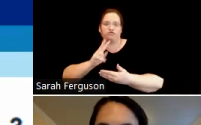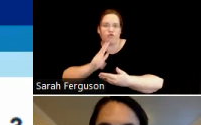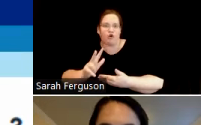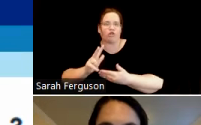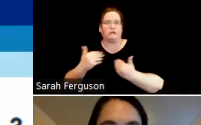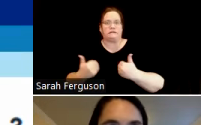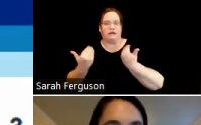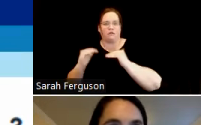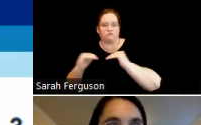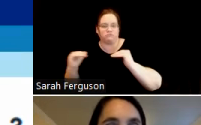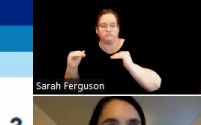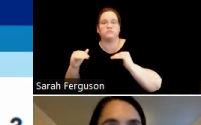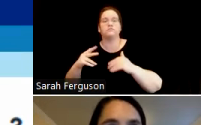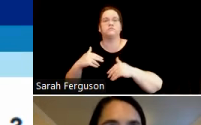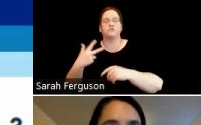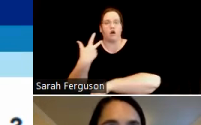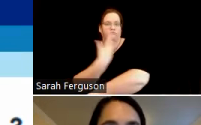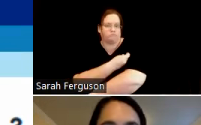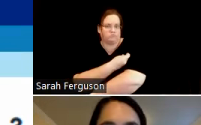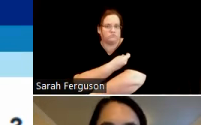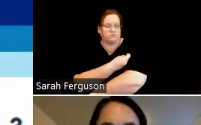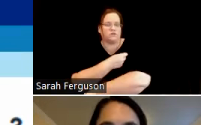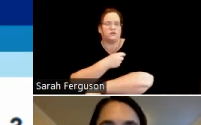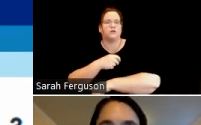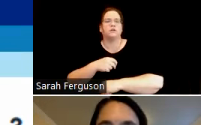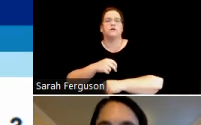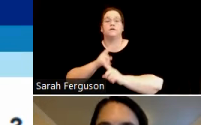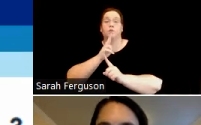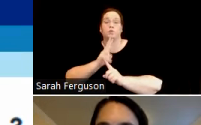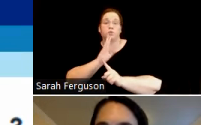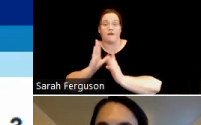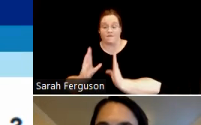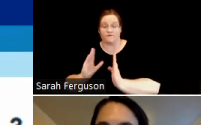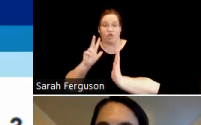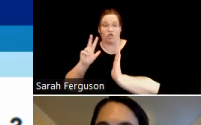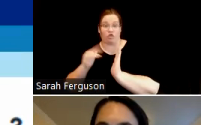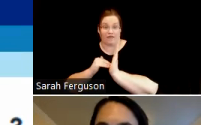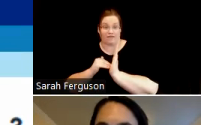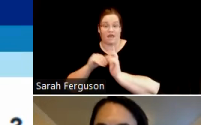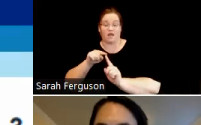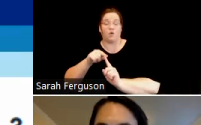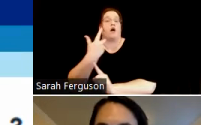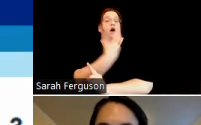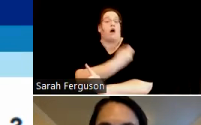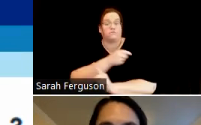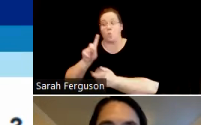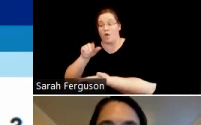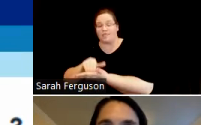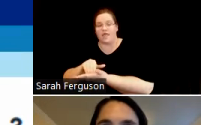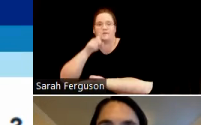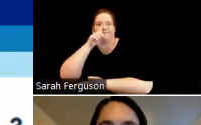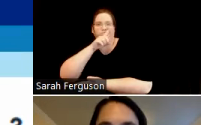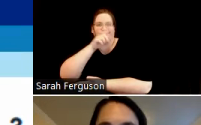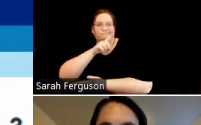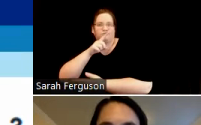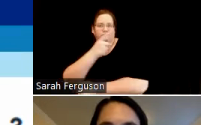this vaccine. So in the 2 to 5-year-olds, 3,000 got the mRNA vaccine and 1,000 got the placebo.